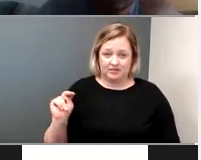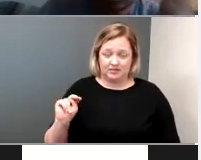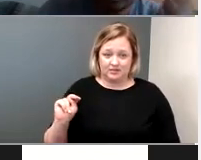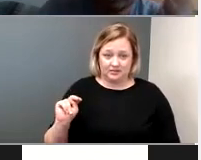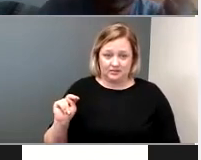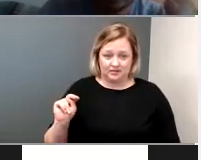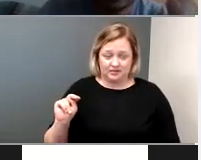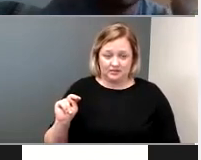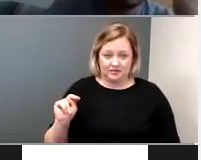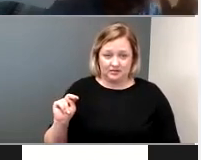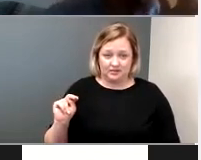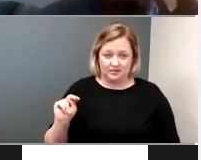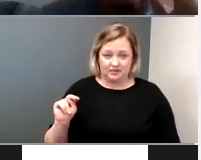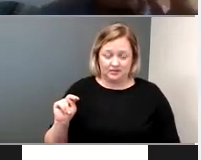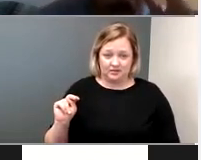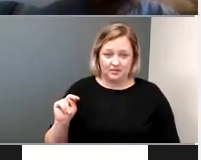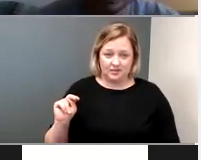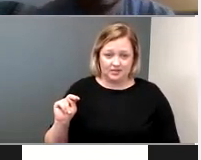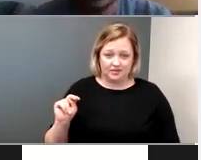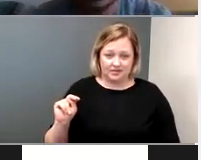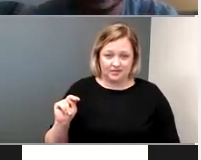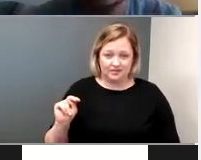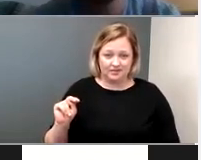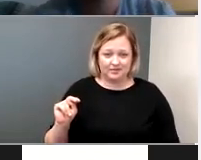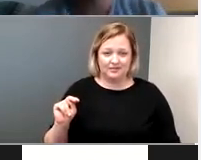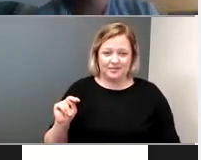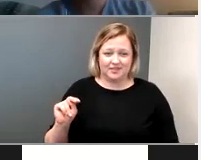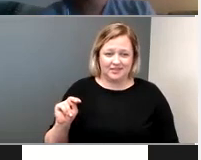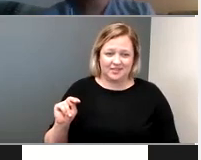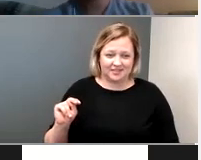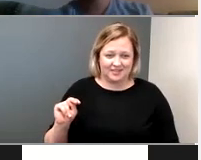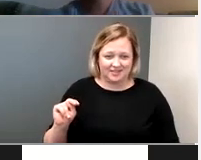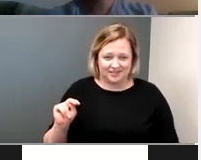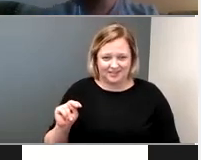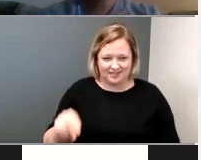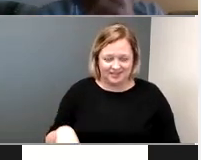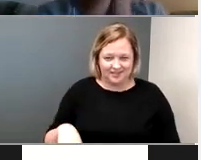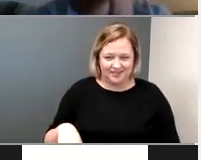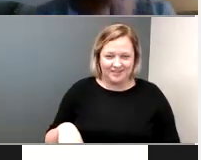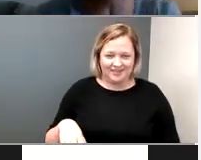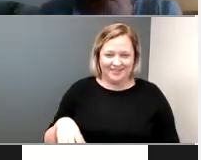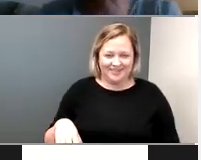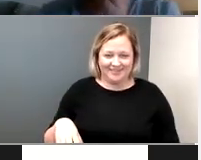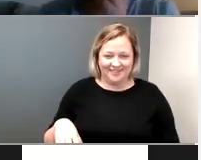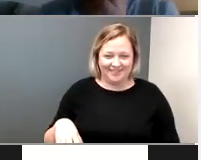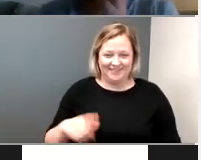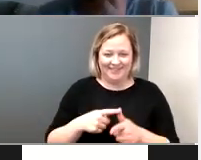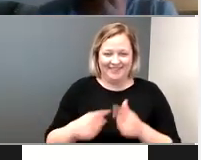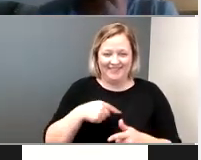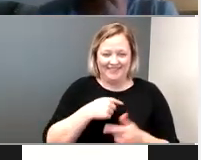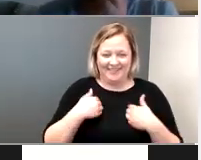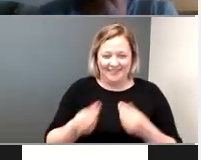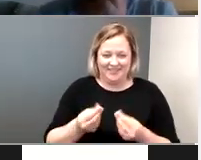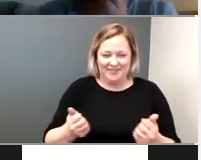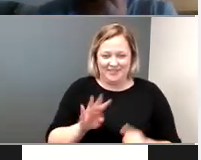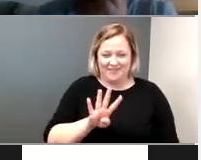Okay. For example, we have this particular equation, that is, we are trying to derive the solution to 4i plus